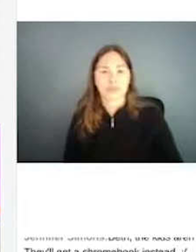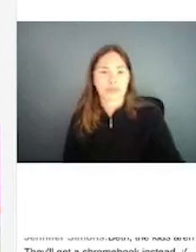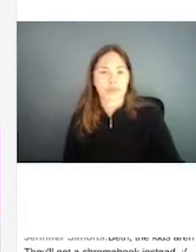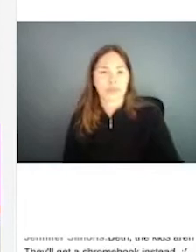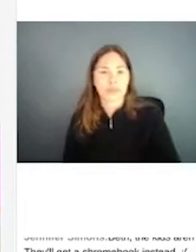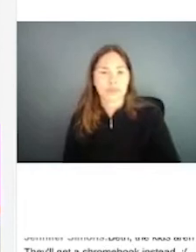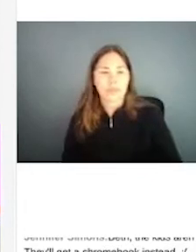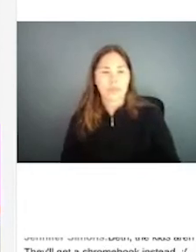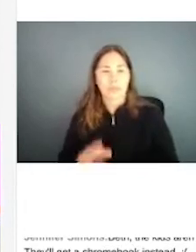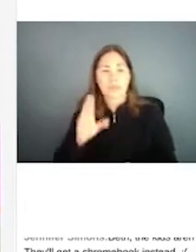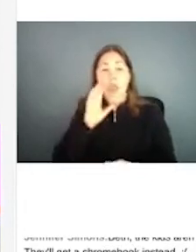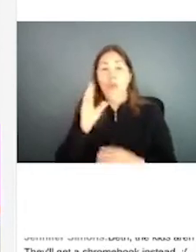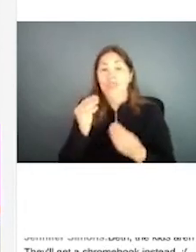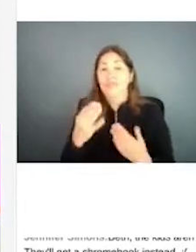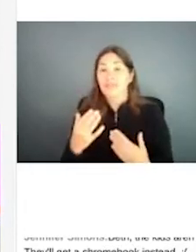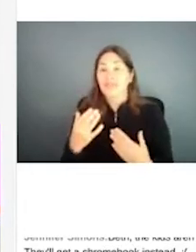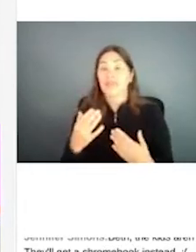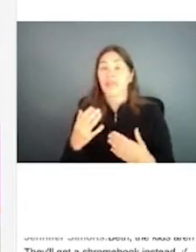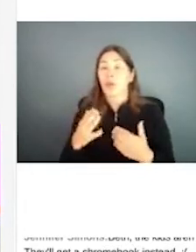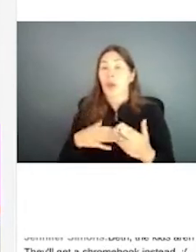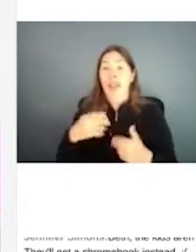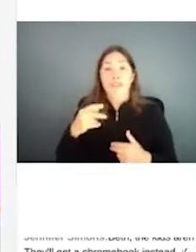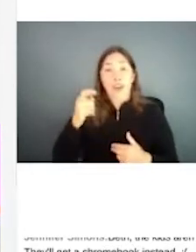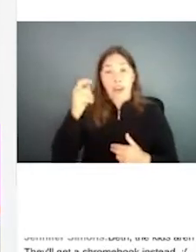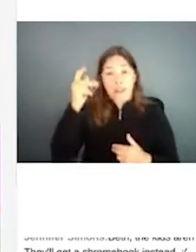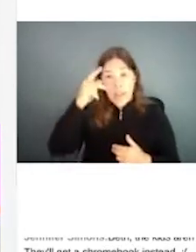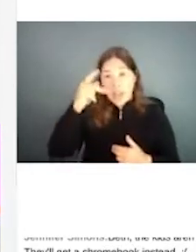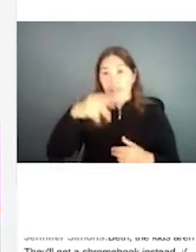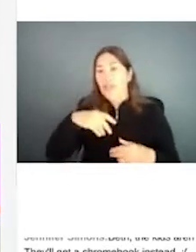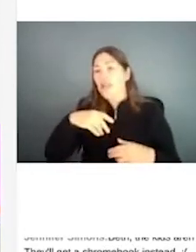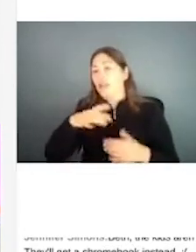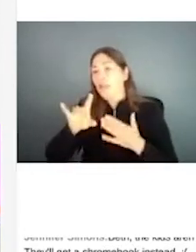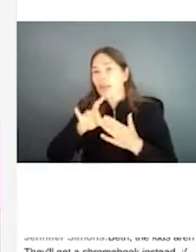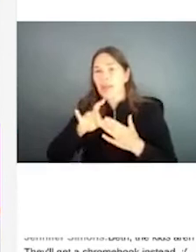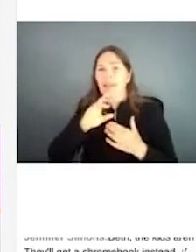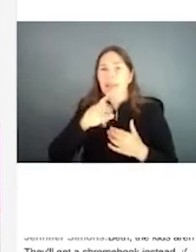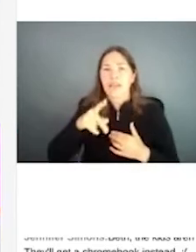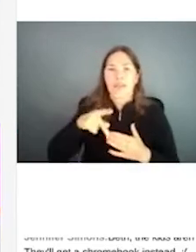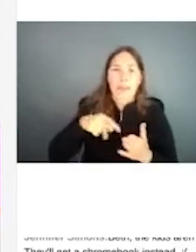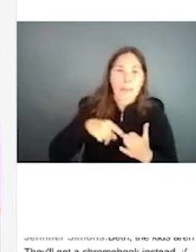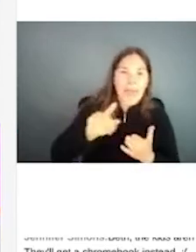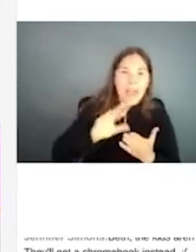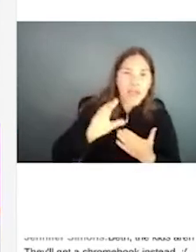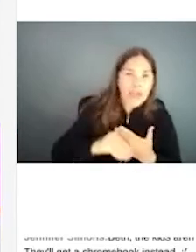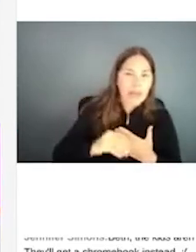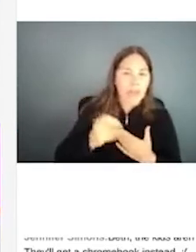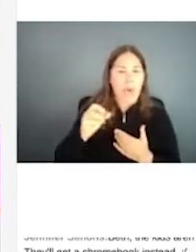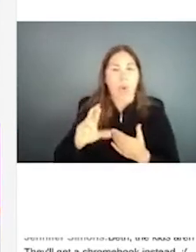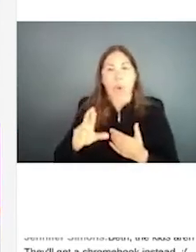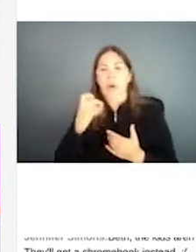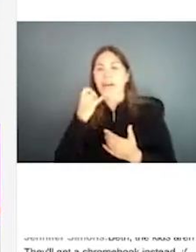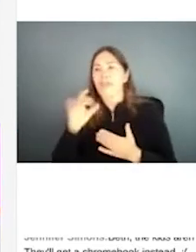I will say this, whatever philosophy you choose, whether you're able to get the paid curriculum, or if you